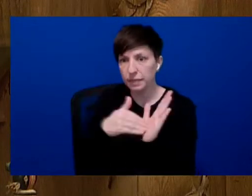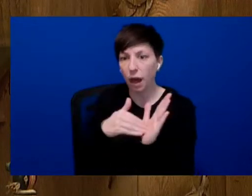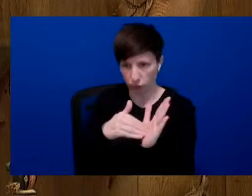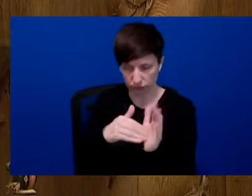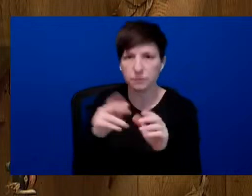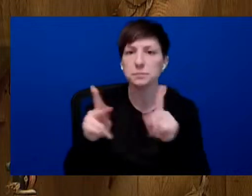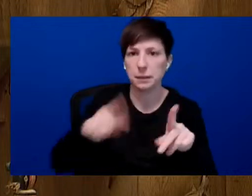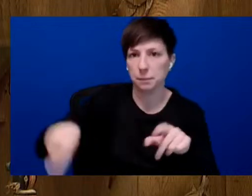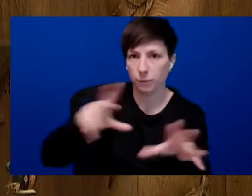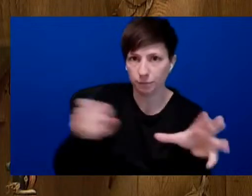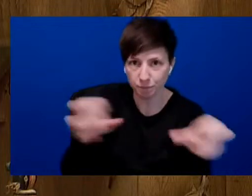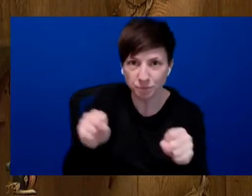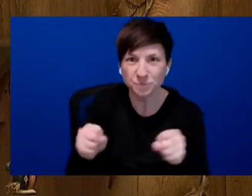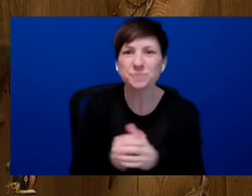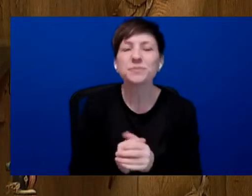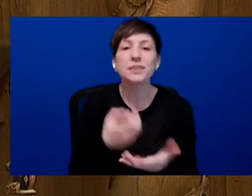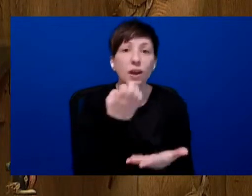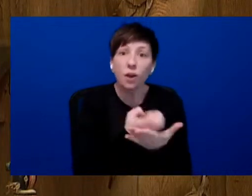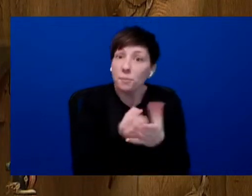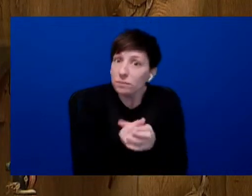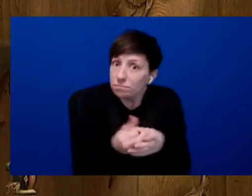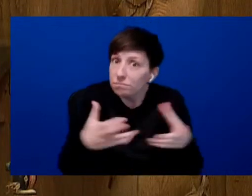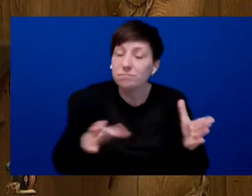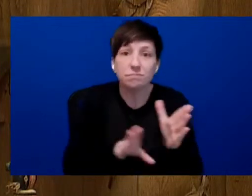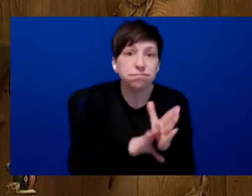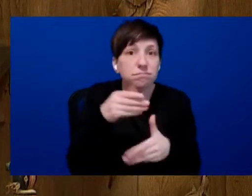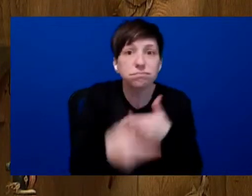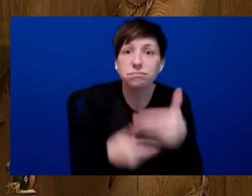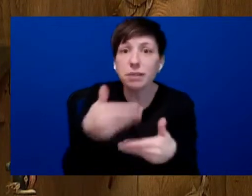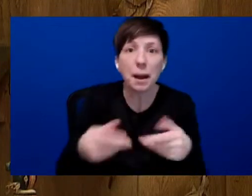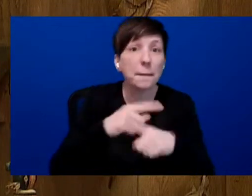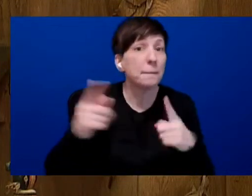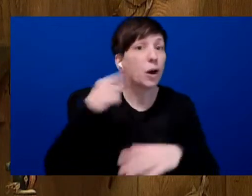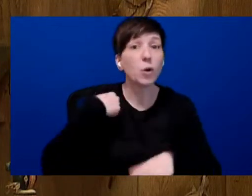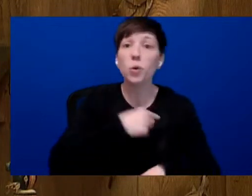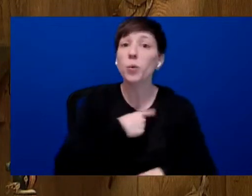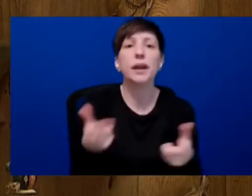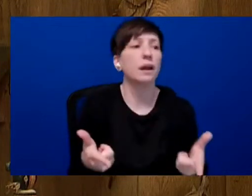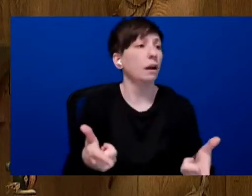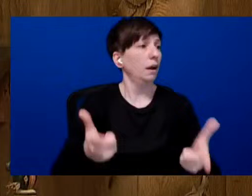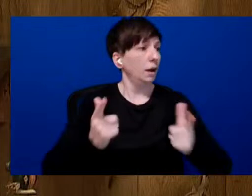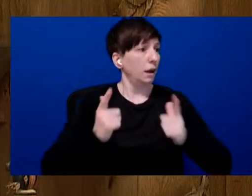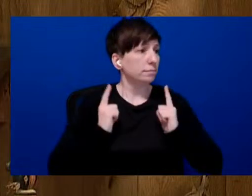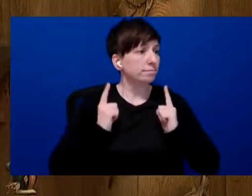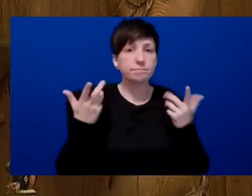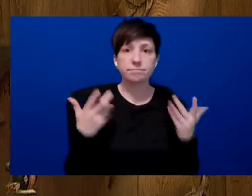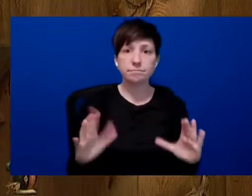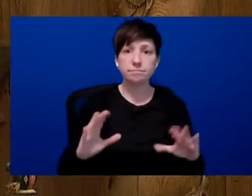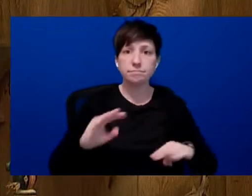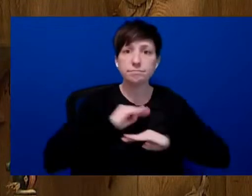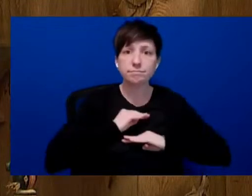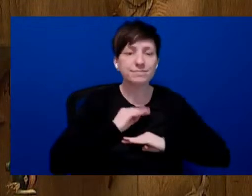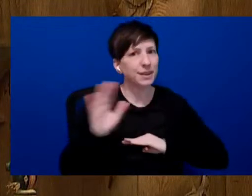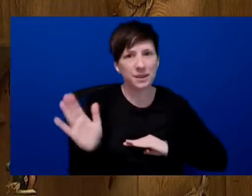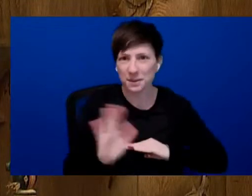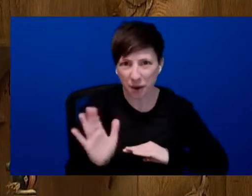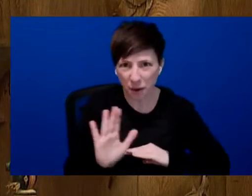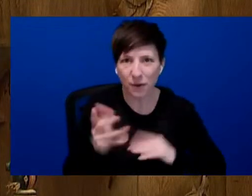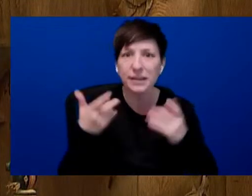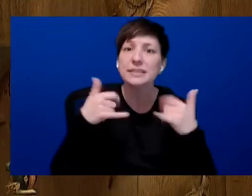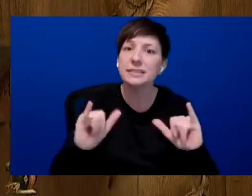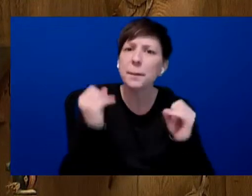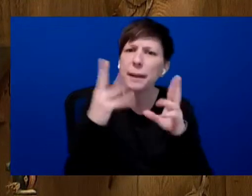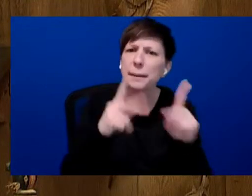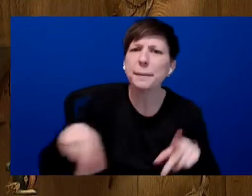and growing, your government is nowhere near satisfied. Too many people are not feeling it yet. Too many are